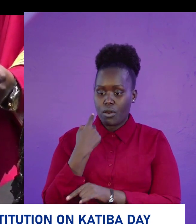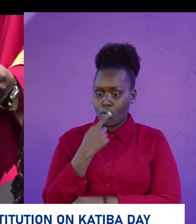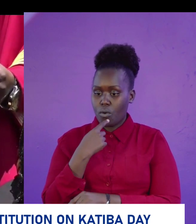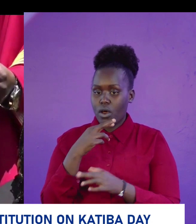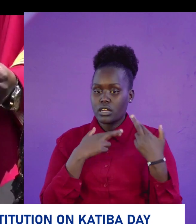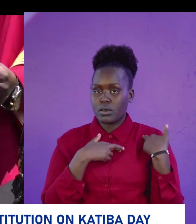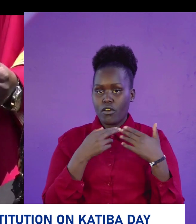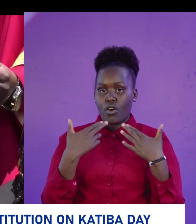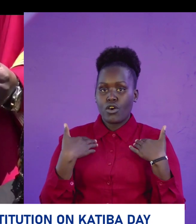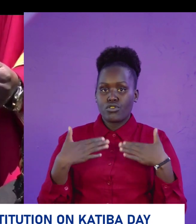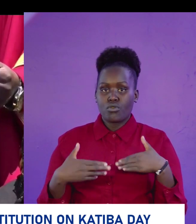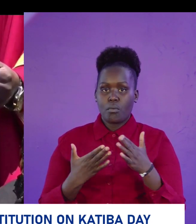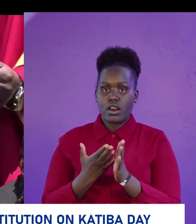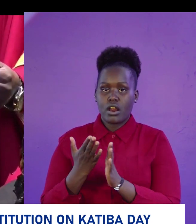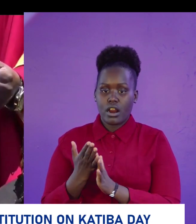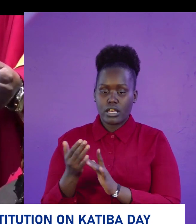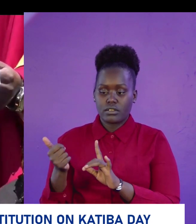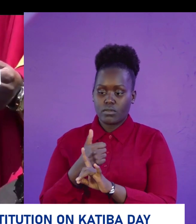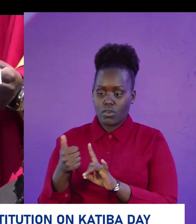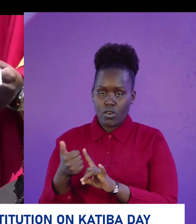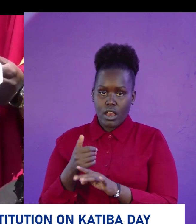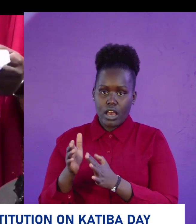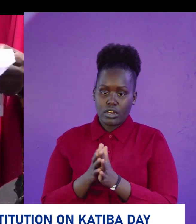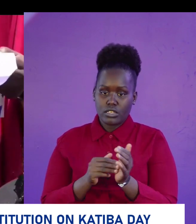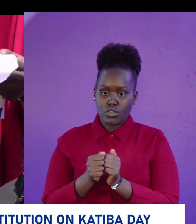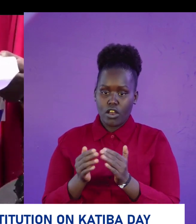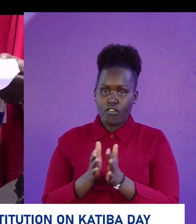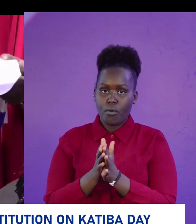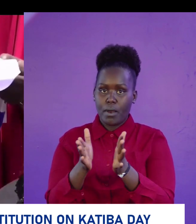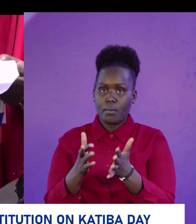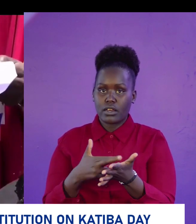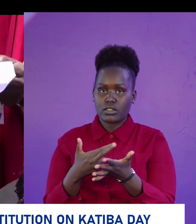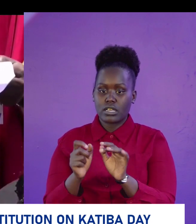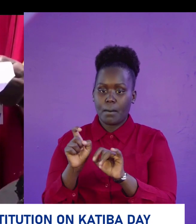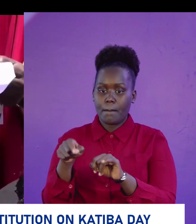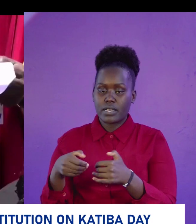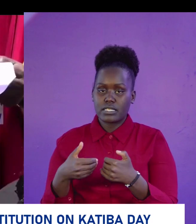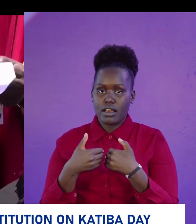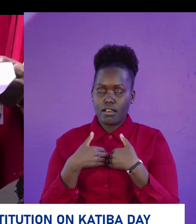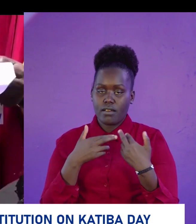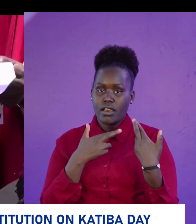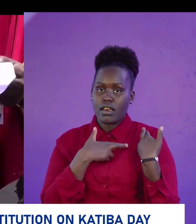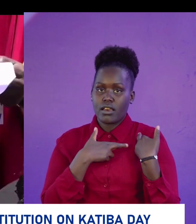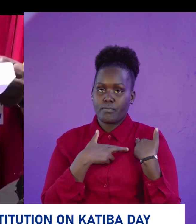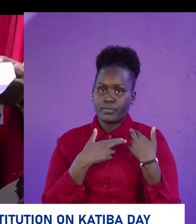human rights violations and the looting of public resources must be held accountable.